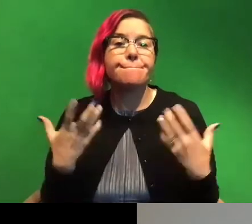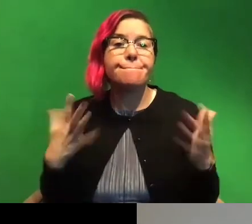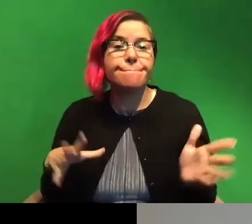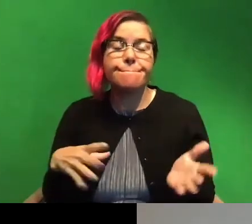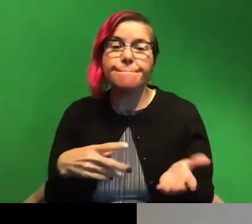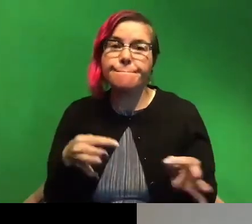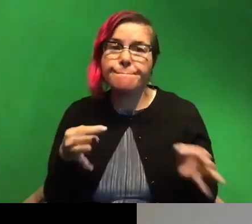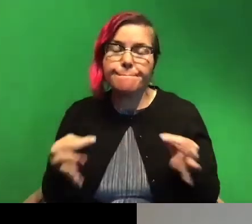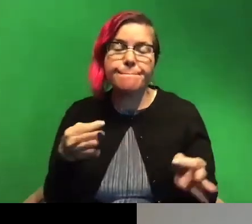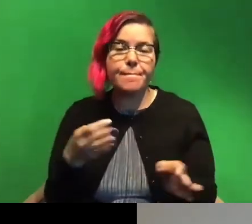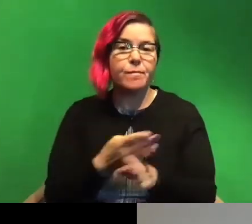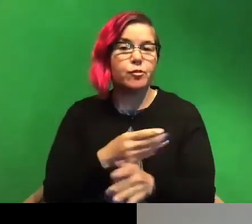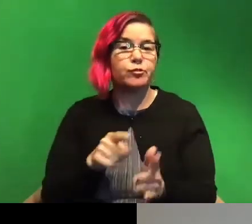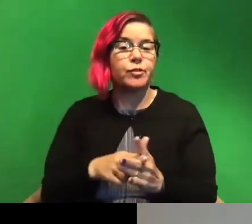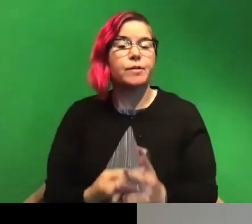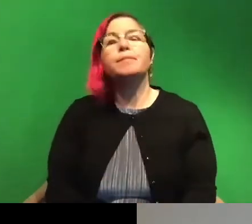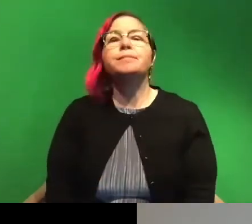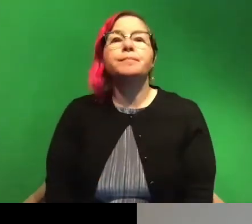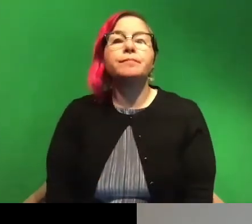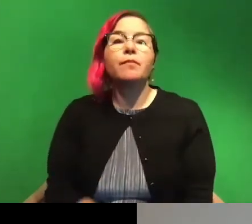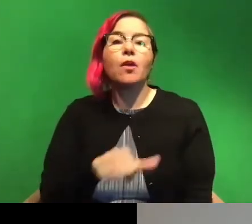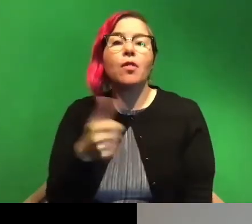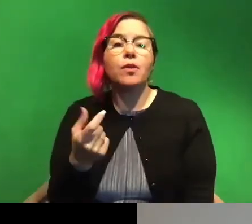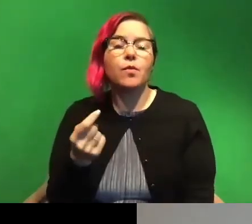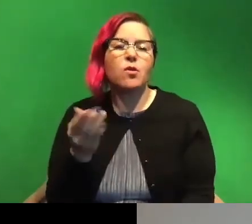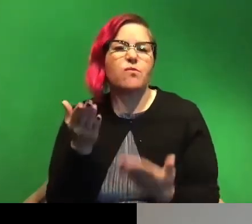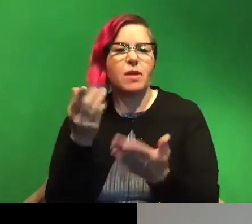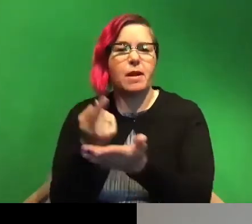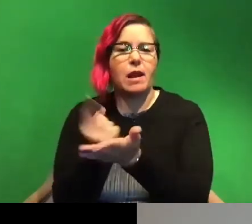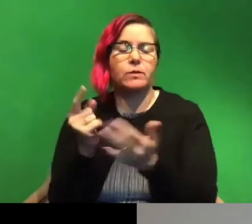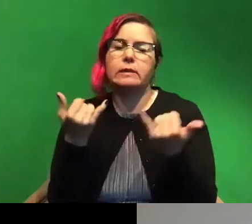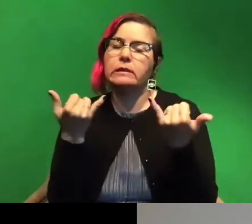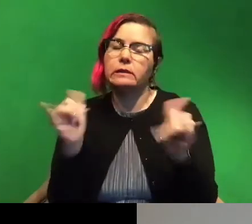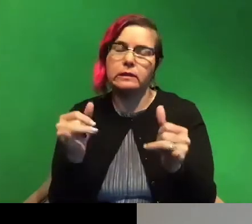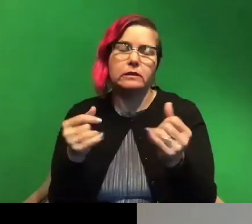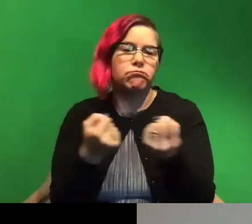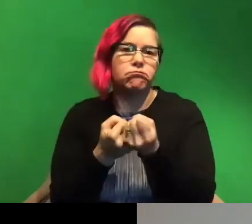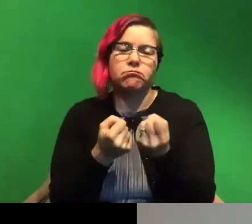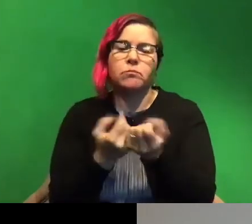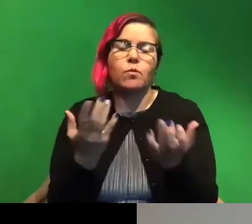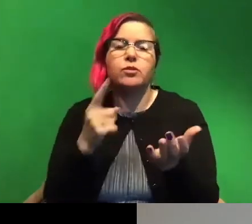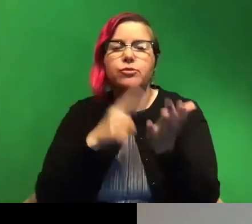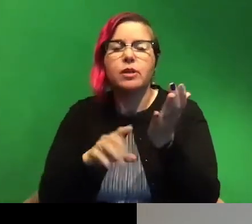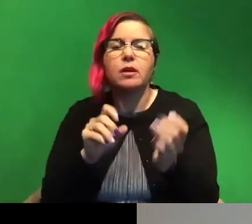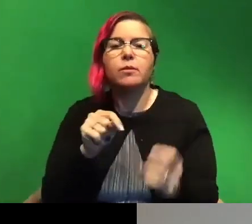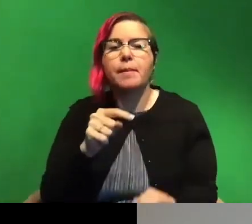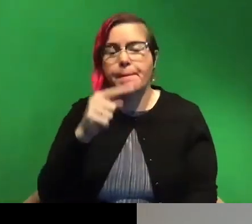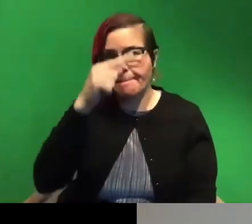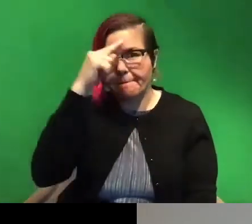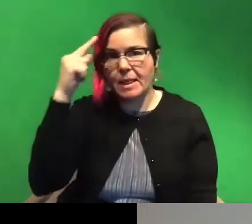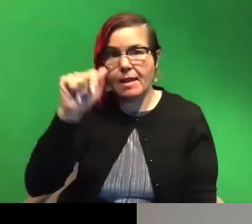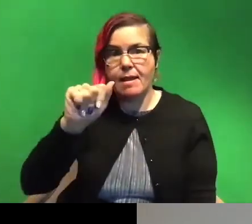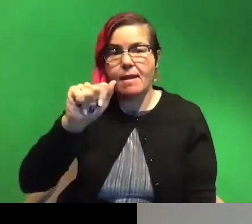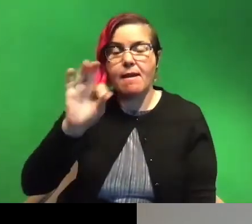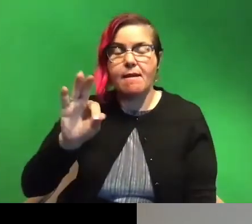housekeeping we have today. The other thing that we were recommending last week that we still totally recommend is checking out Black AF